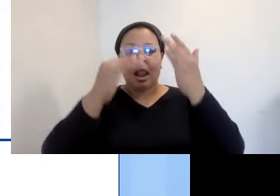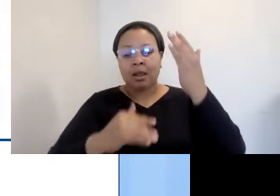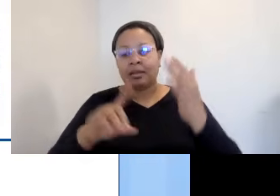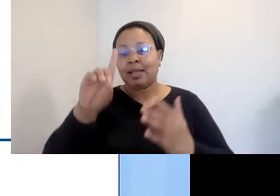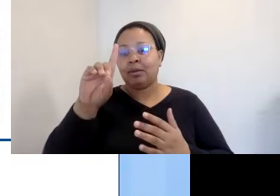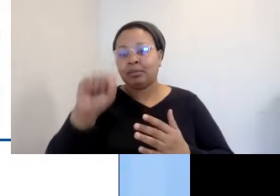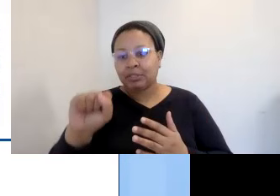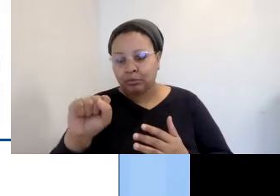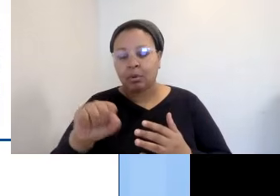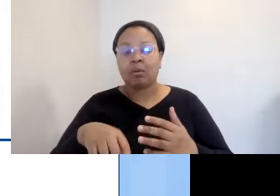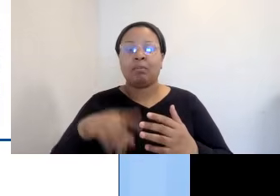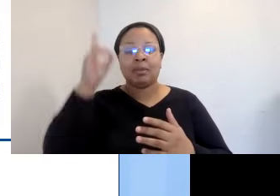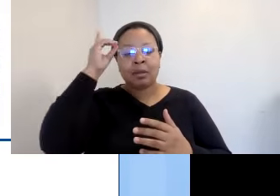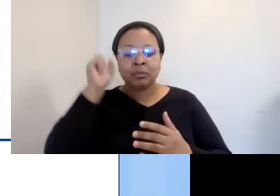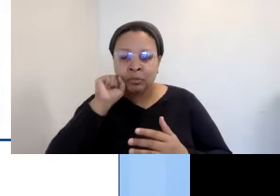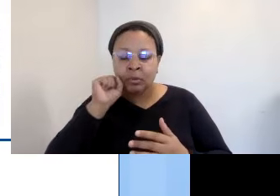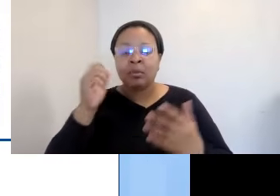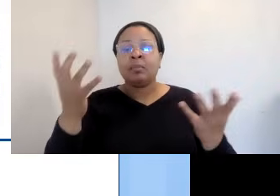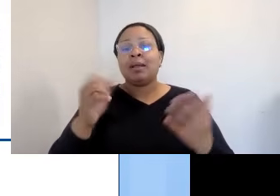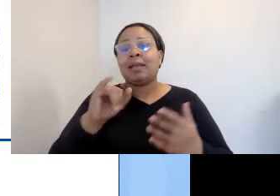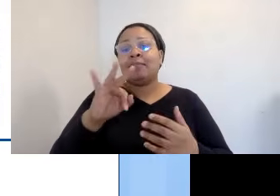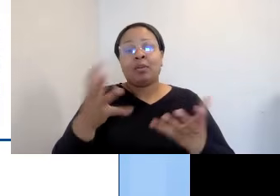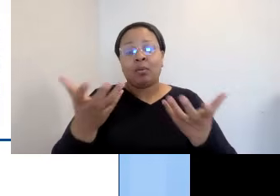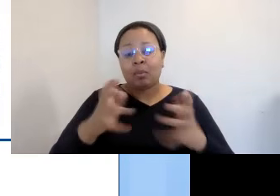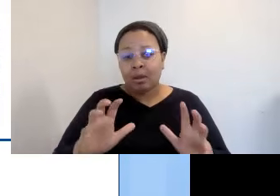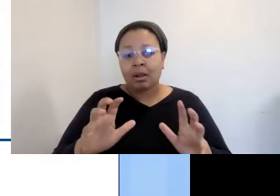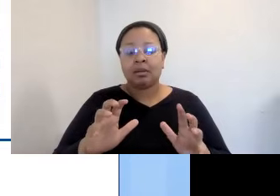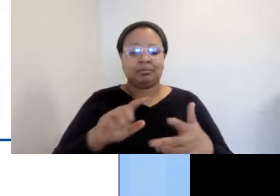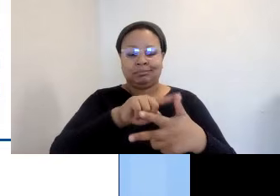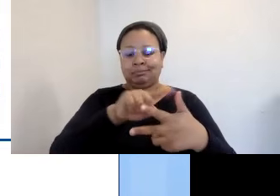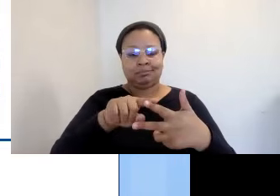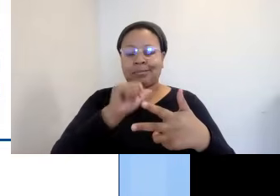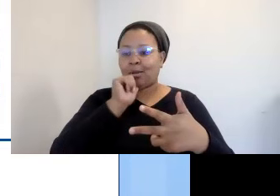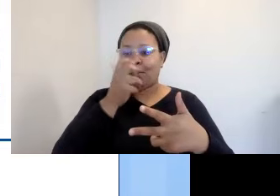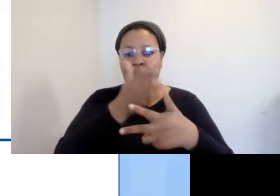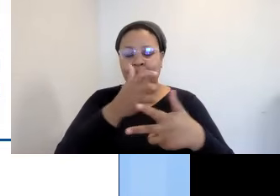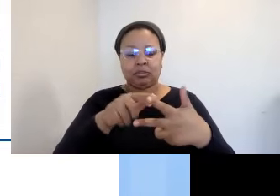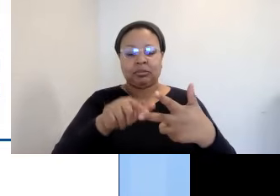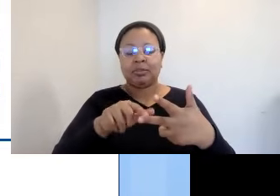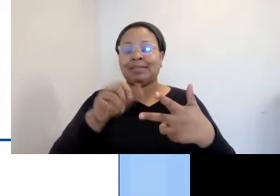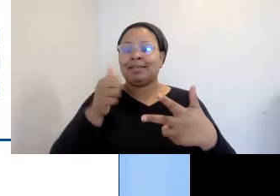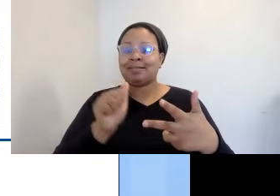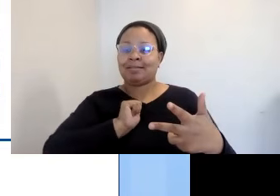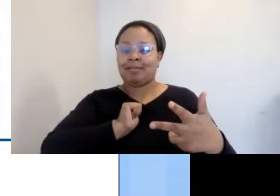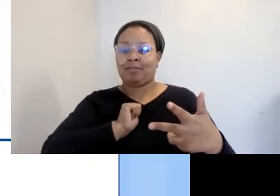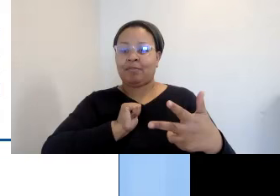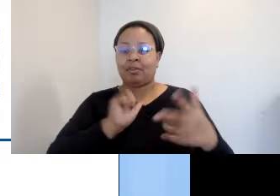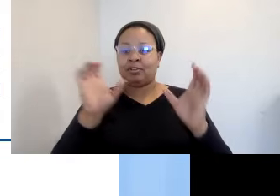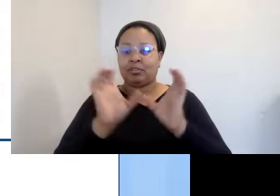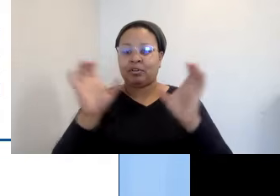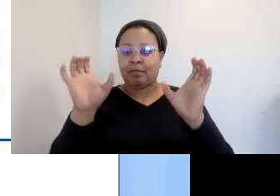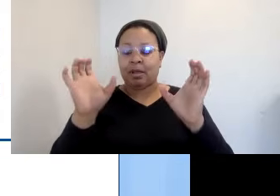you do not meet number 1 and number 2, you can definitely self-certify. It's just with self-certification, we're going to ask for a little bit